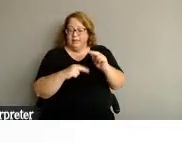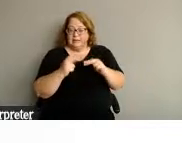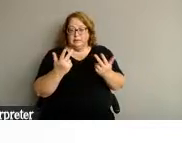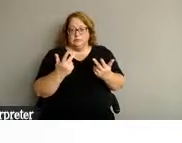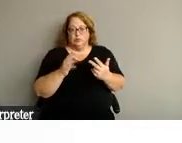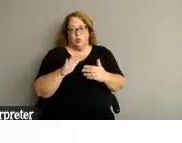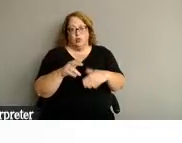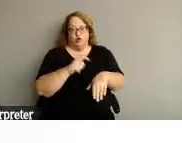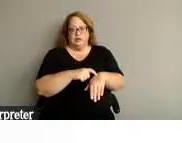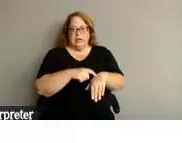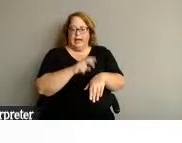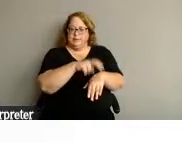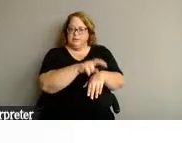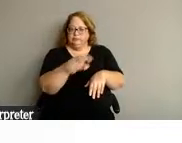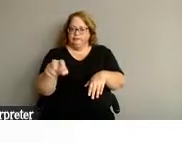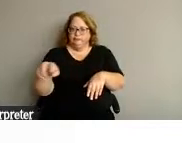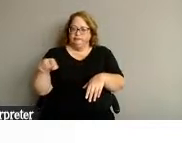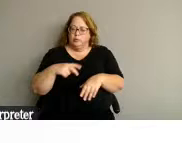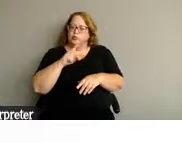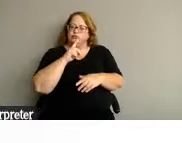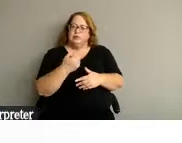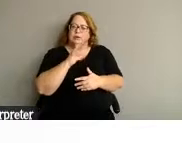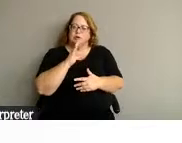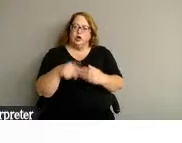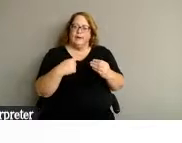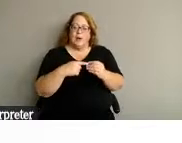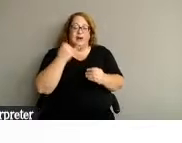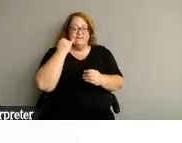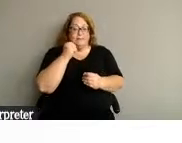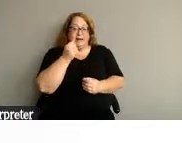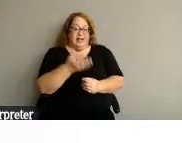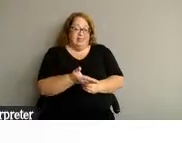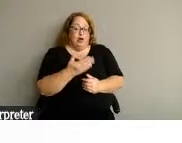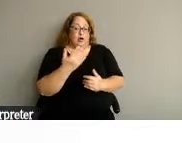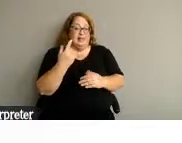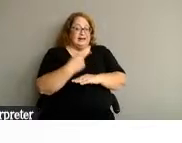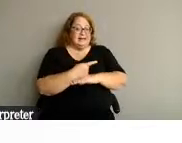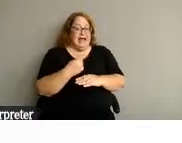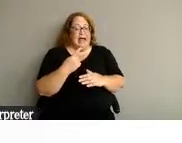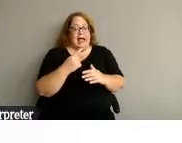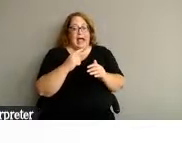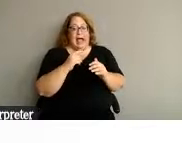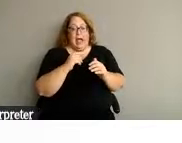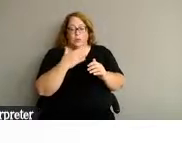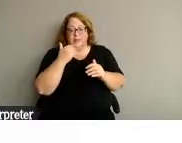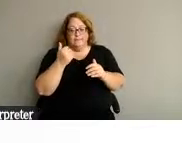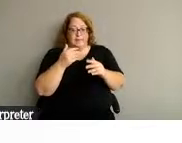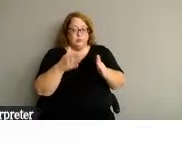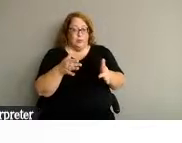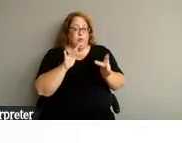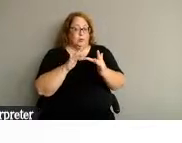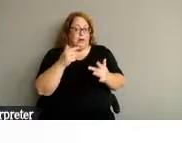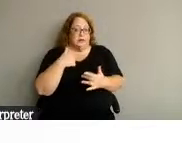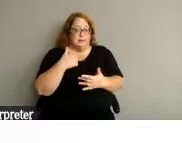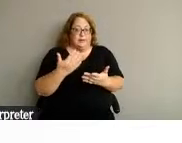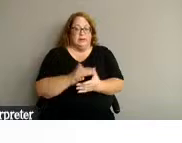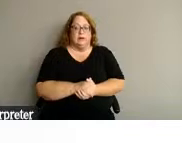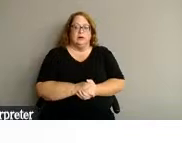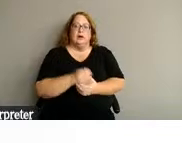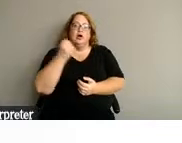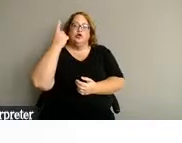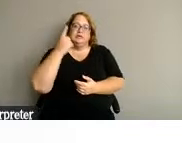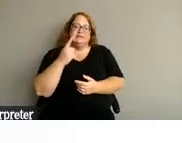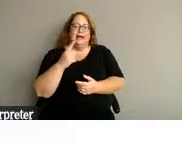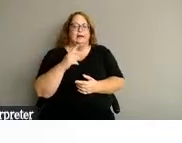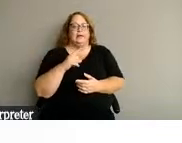splitting their time. So it's really talking about, if I'm not at your building that day and you need me, what is the best way for us to connect? Understanding